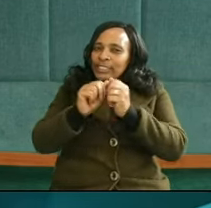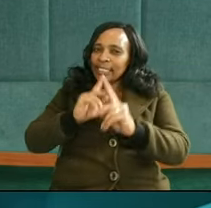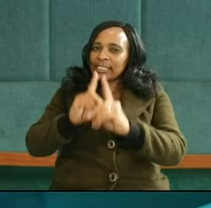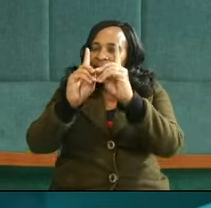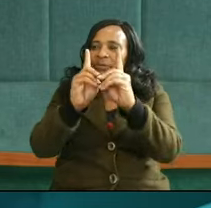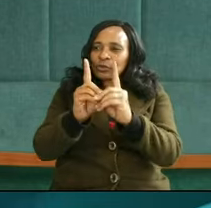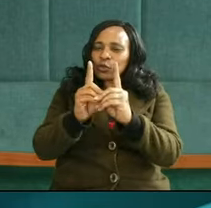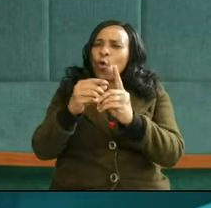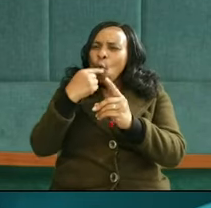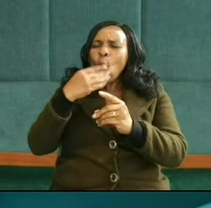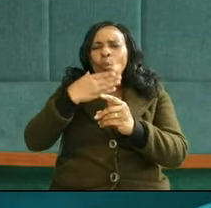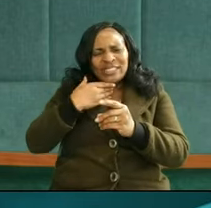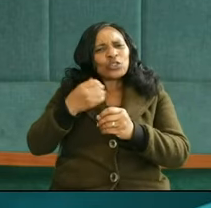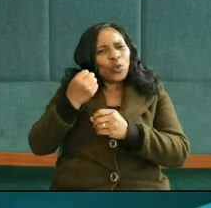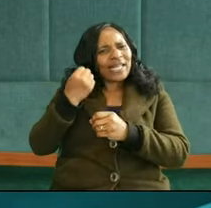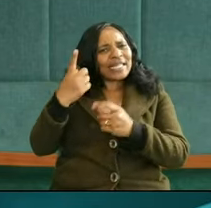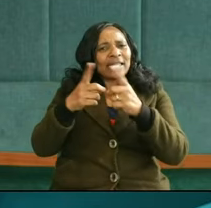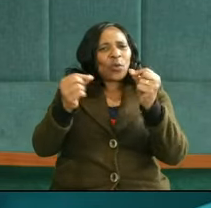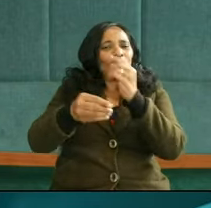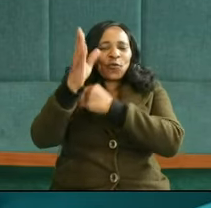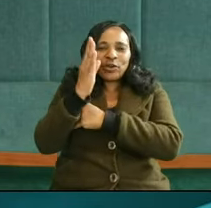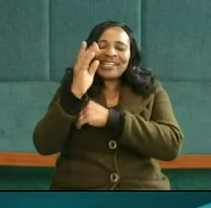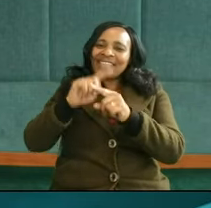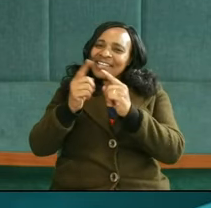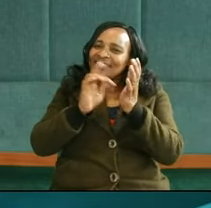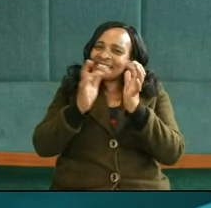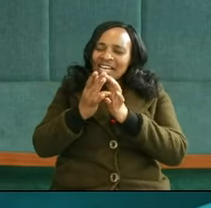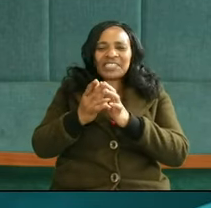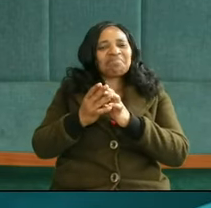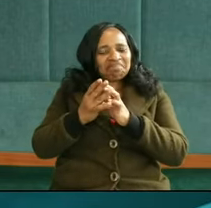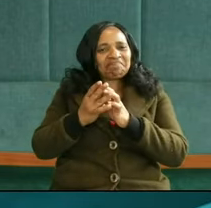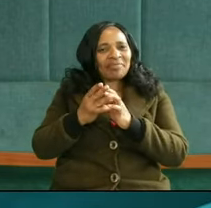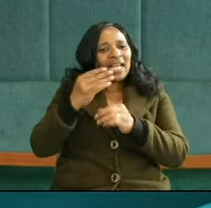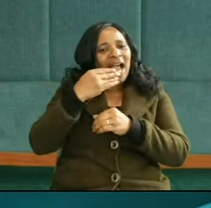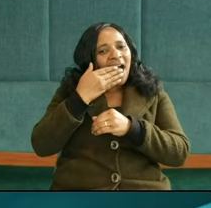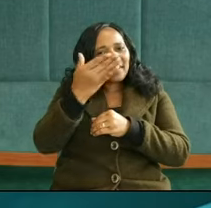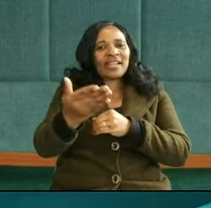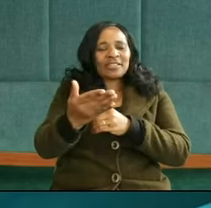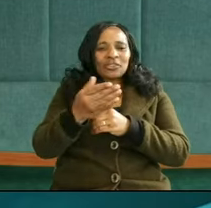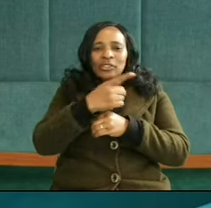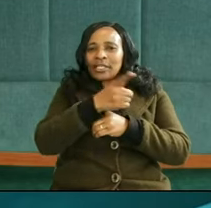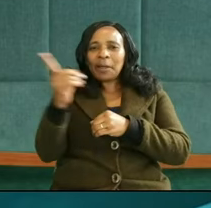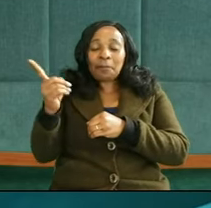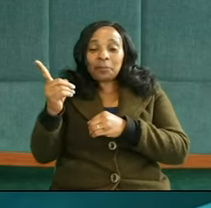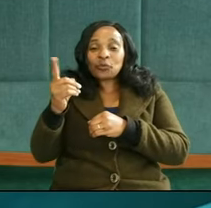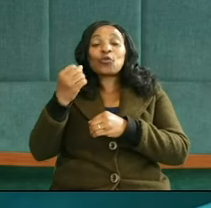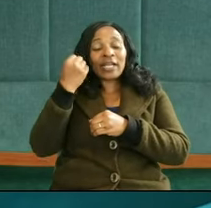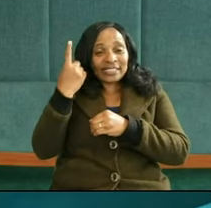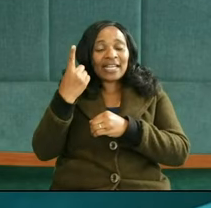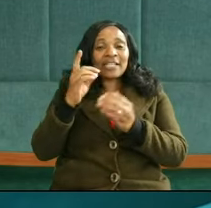been struggling to understand the word of God. And Jesus starts them out to help them to understand the word of God. The Bible